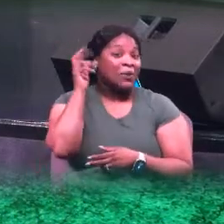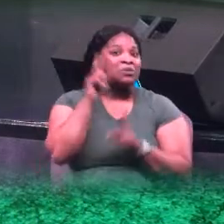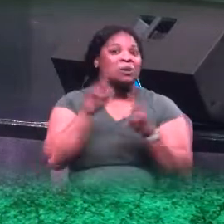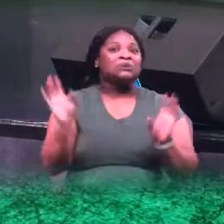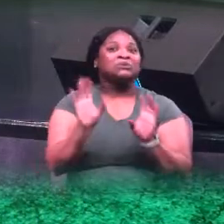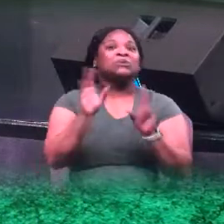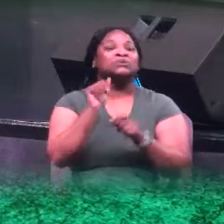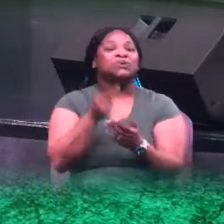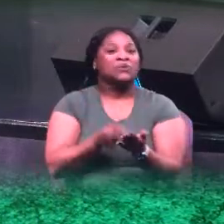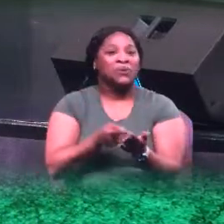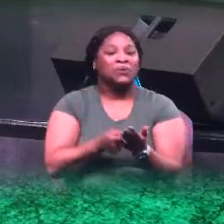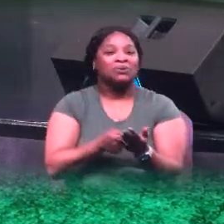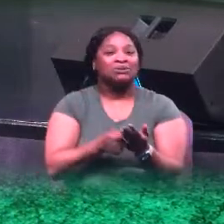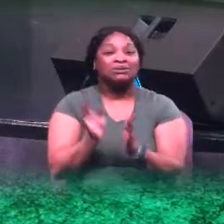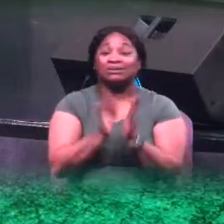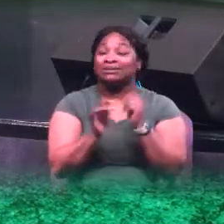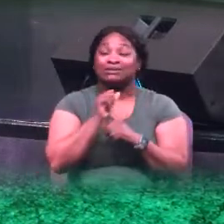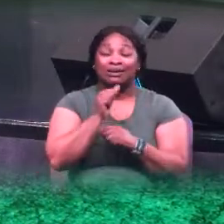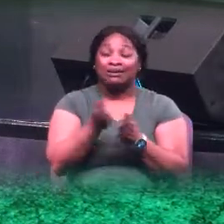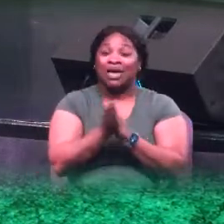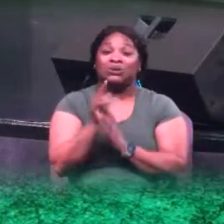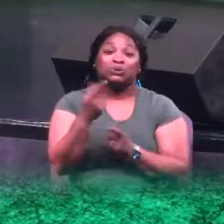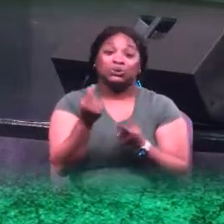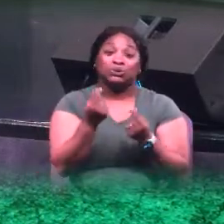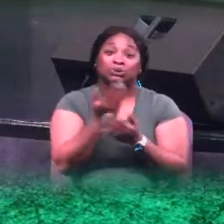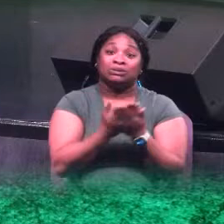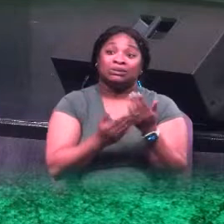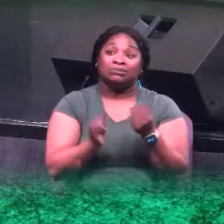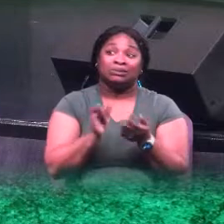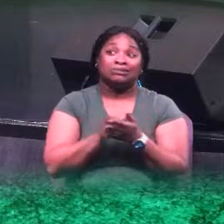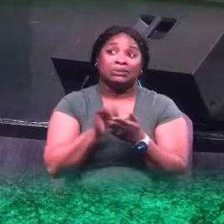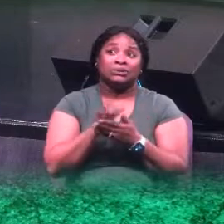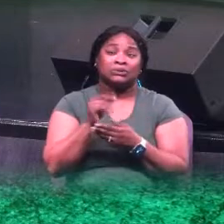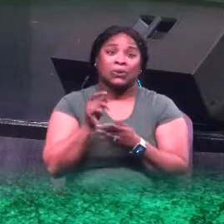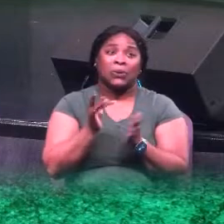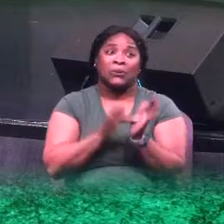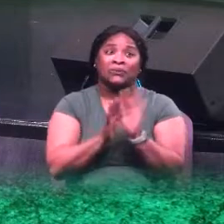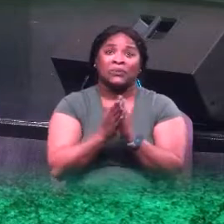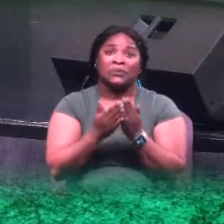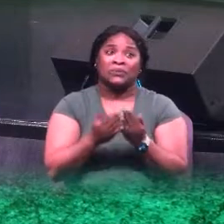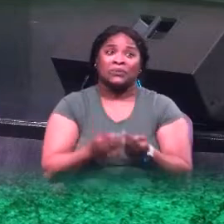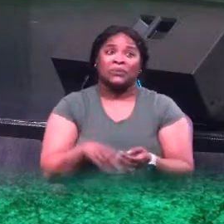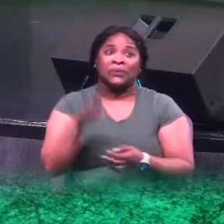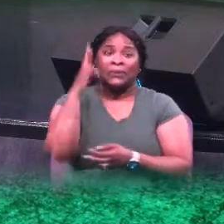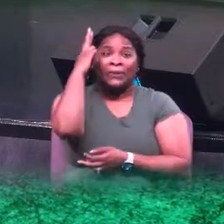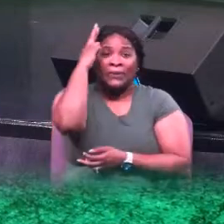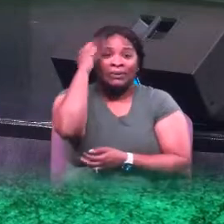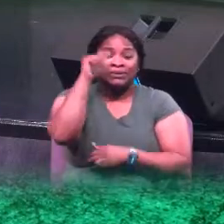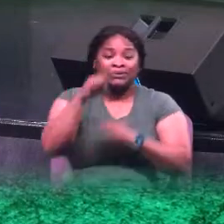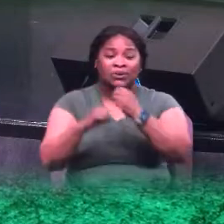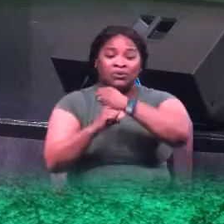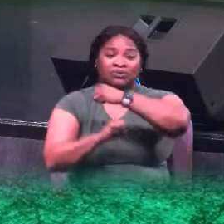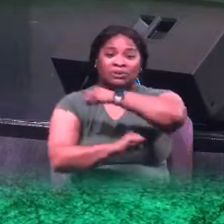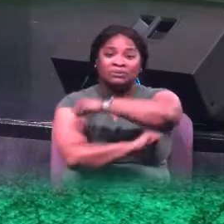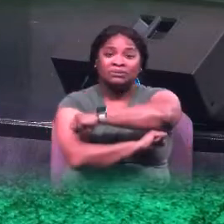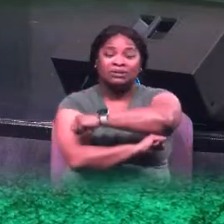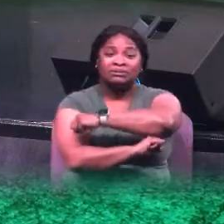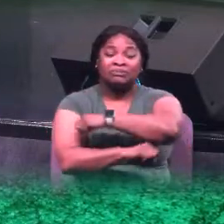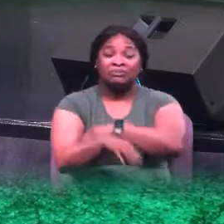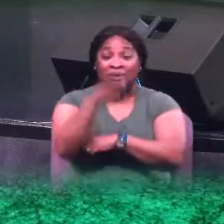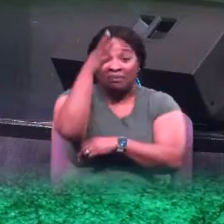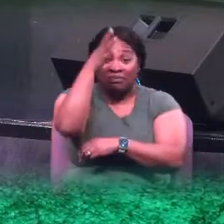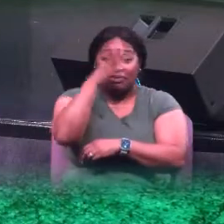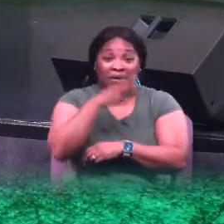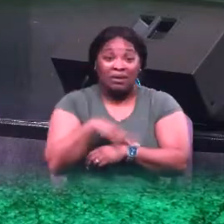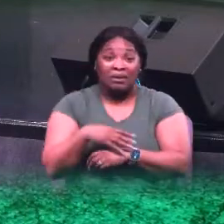is not going to ask you to do something for which there is no biblical precedent or biblical foundation. The man